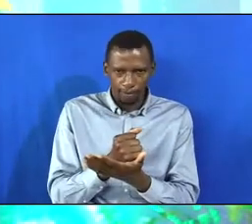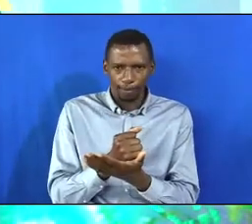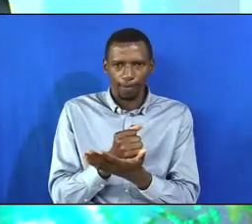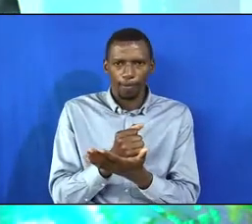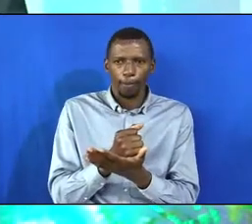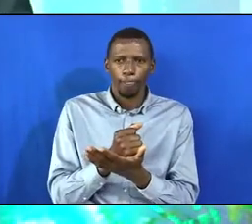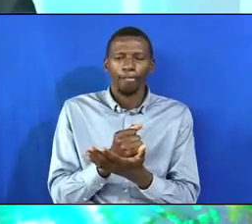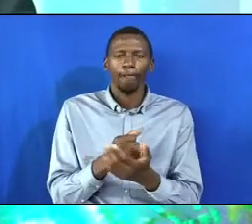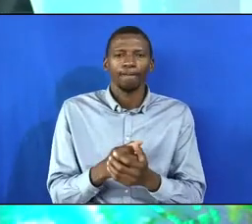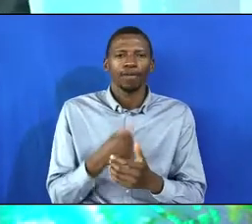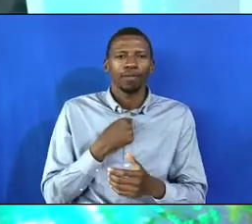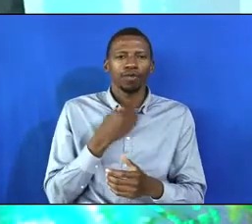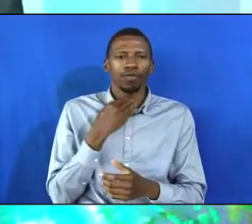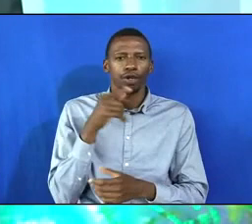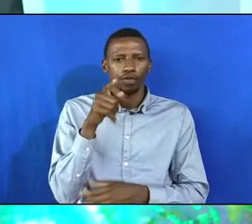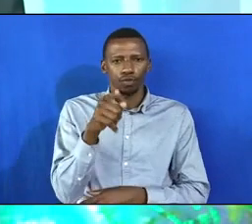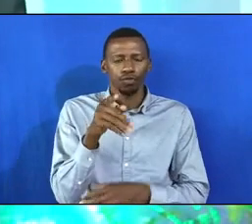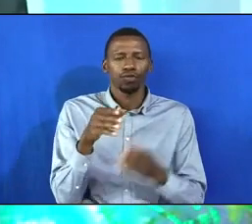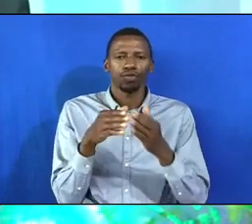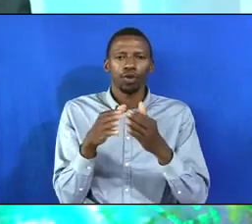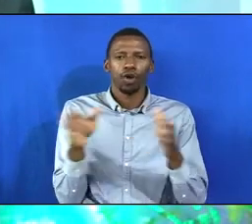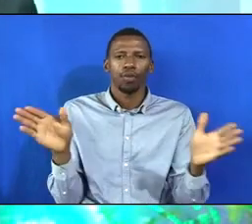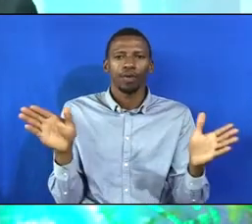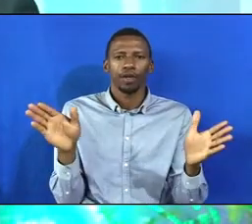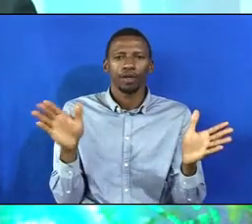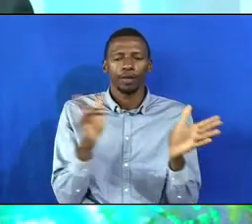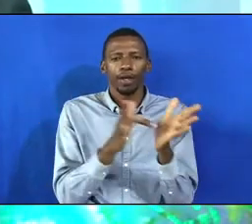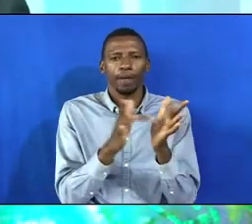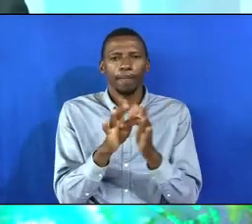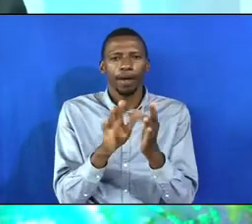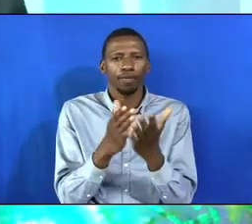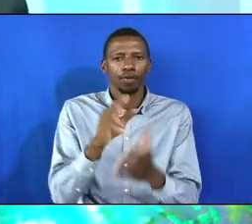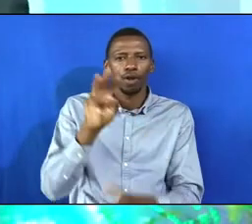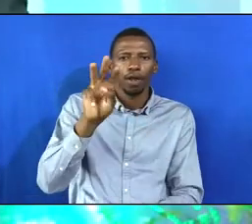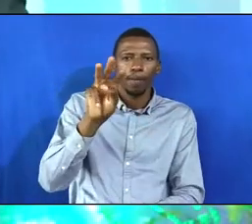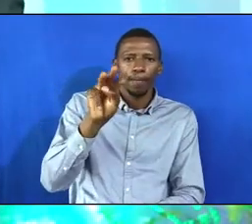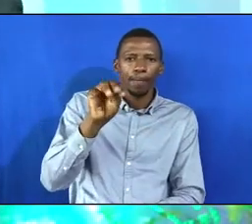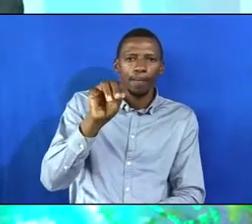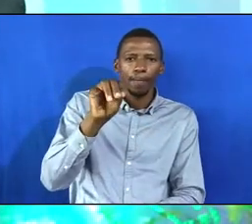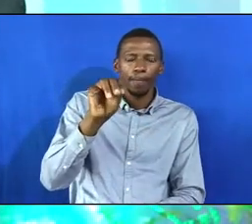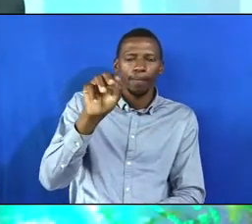I want you to turn with me to the book of Mark,